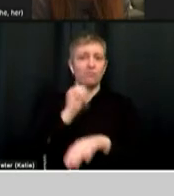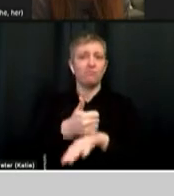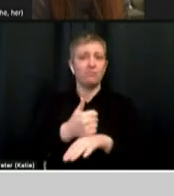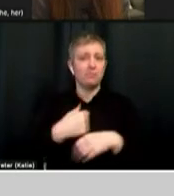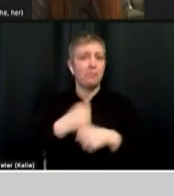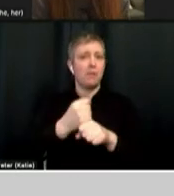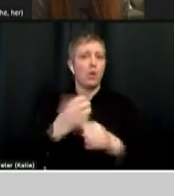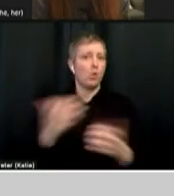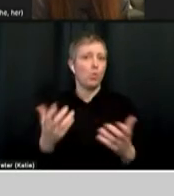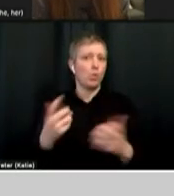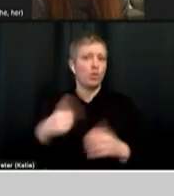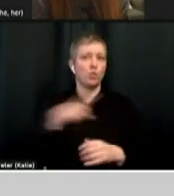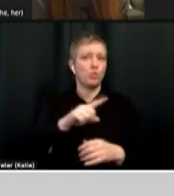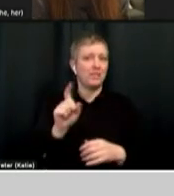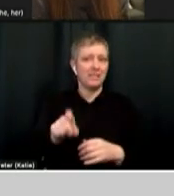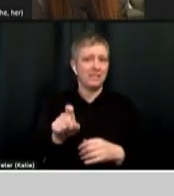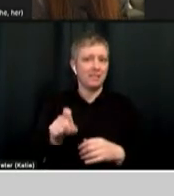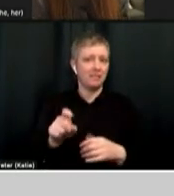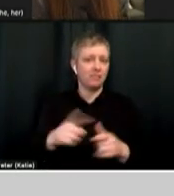you can keep the ball moving.